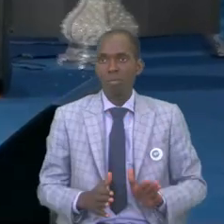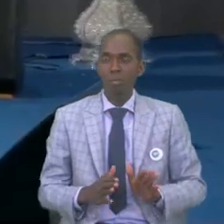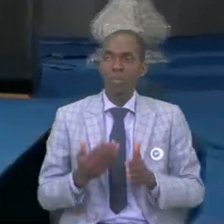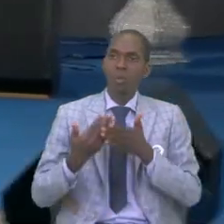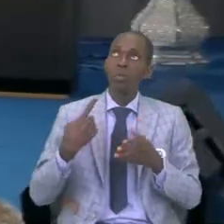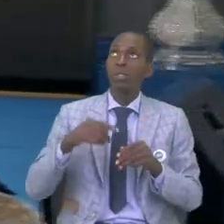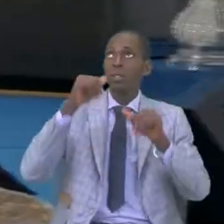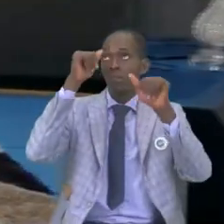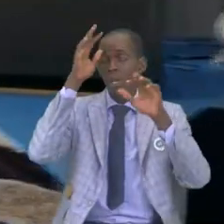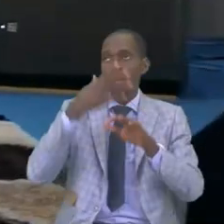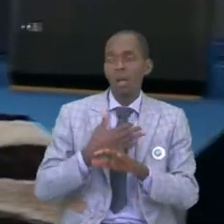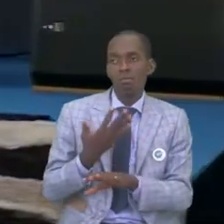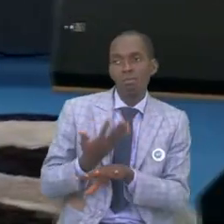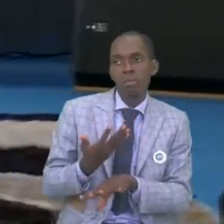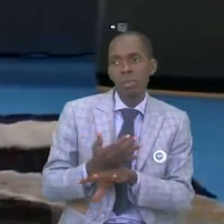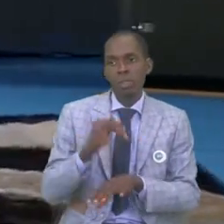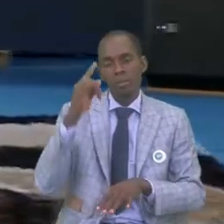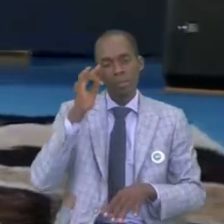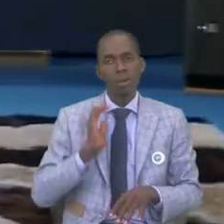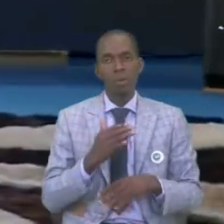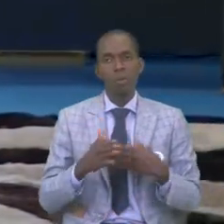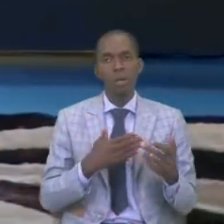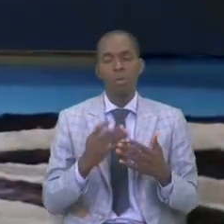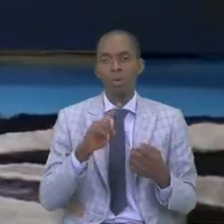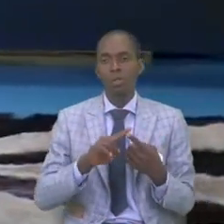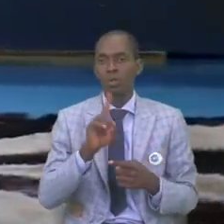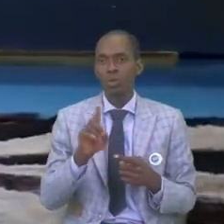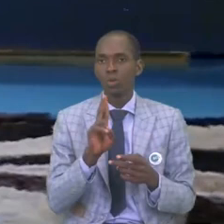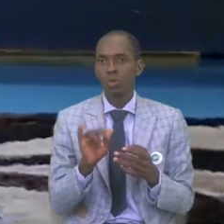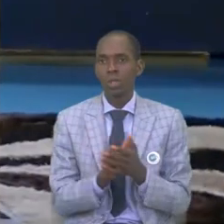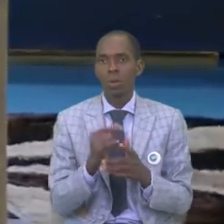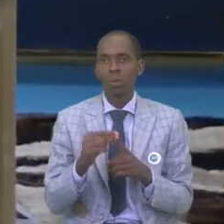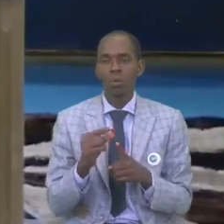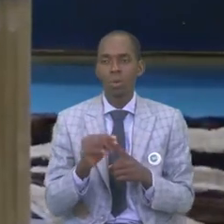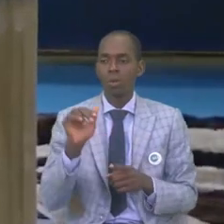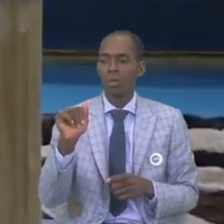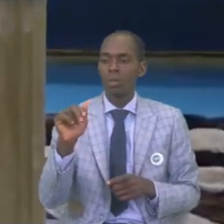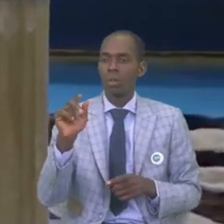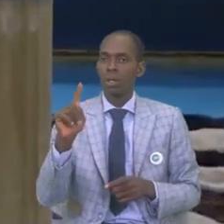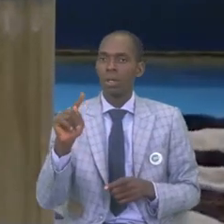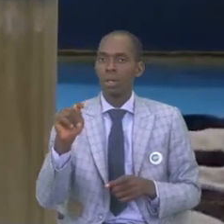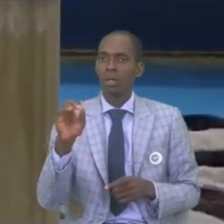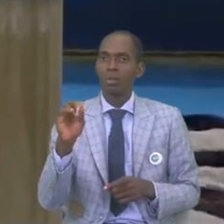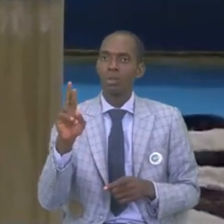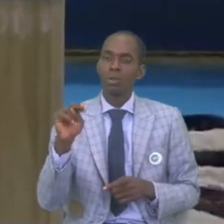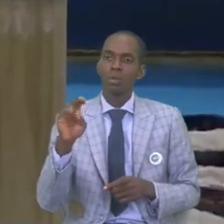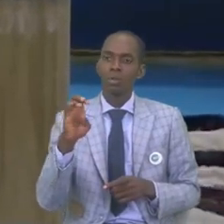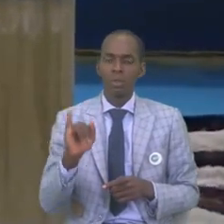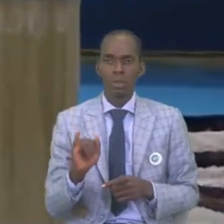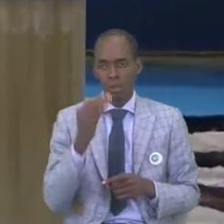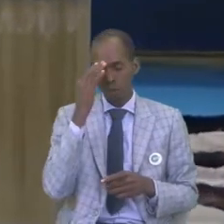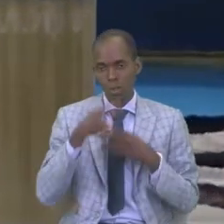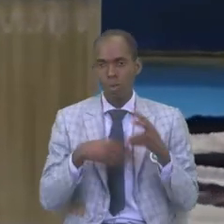our case. And when you take that word attorney, there's something we call the power of attorney. What that means is